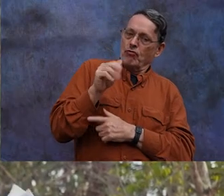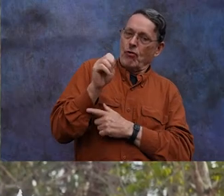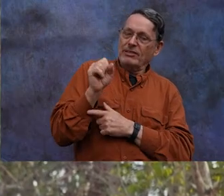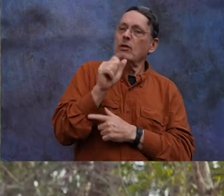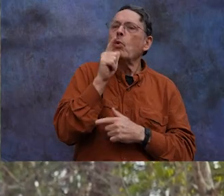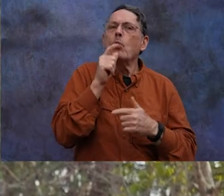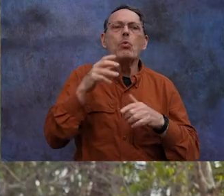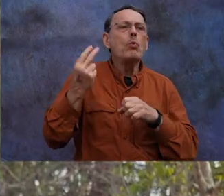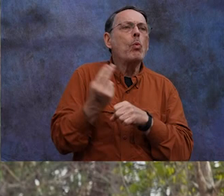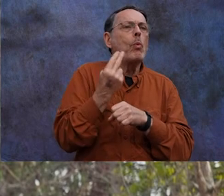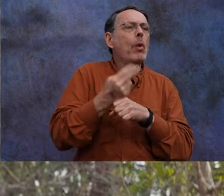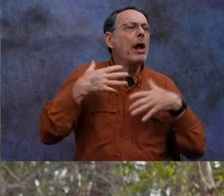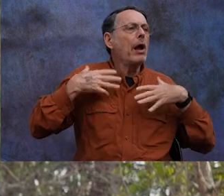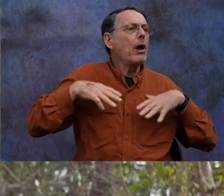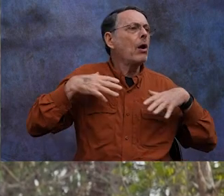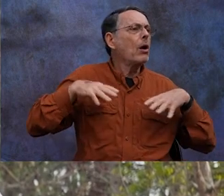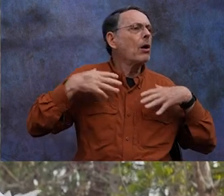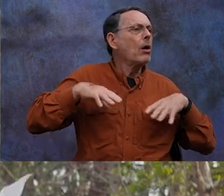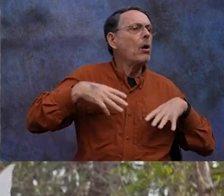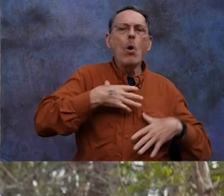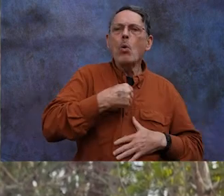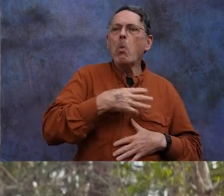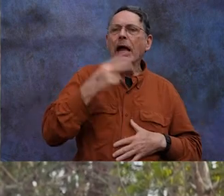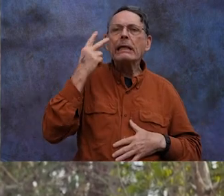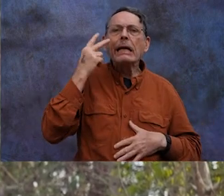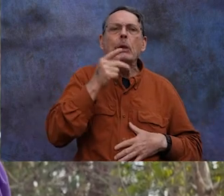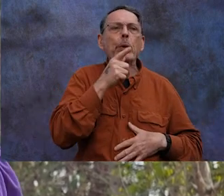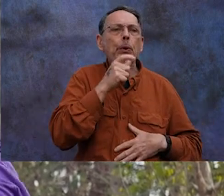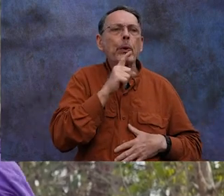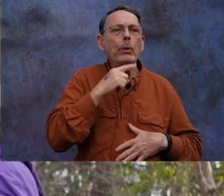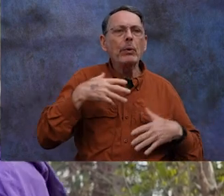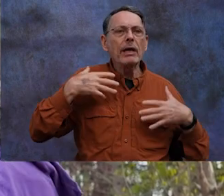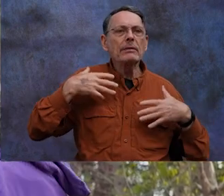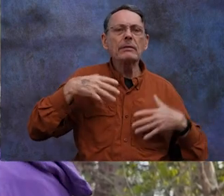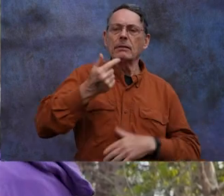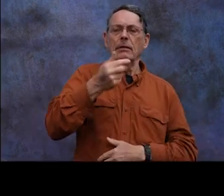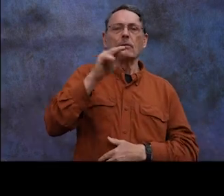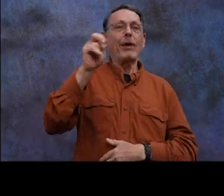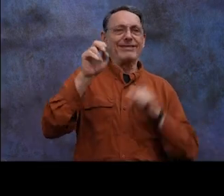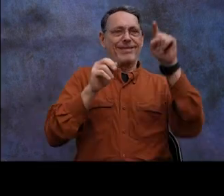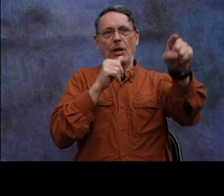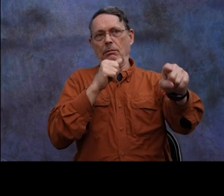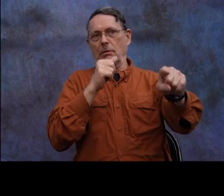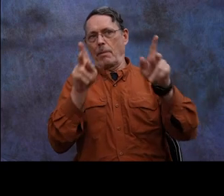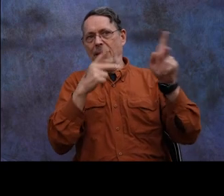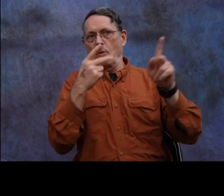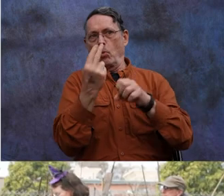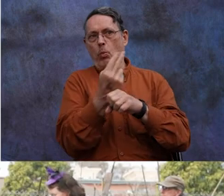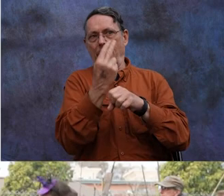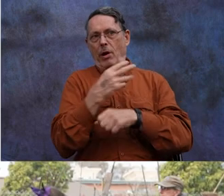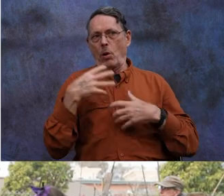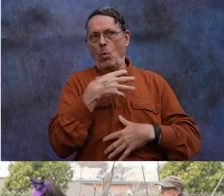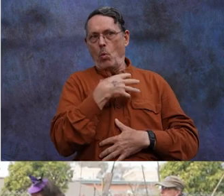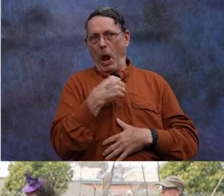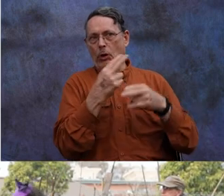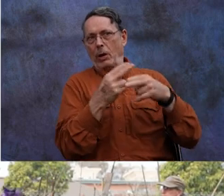are some graces? Can I see a grace here and there? There's one. We got one. Woohoo! Hopefully there are more. Don't